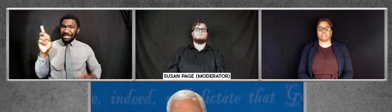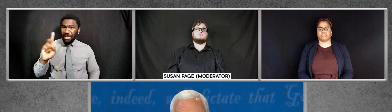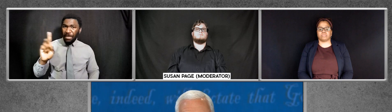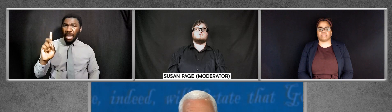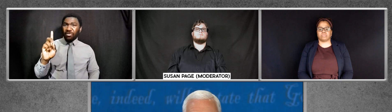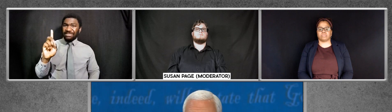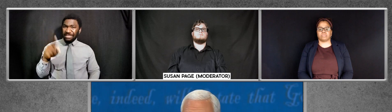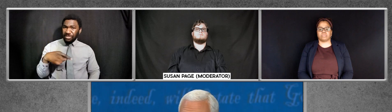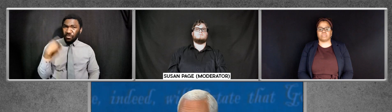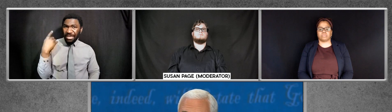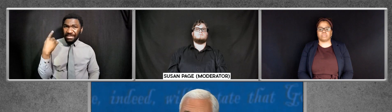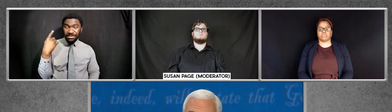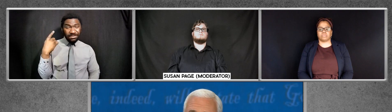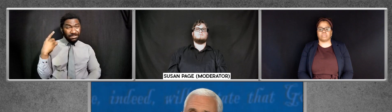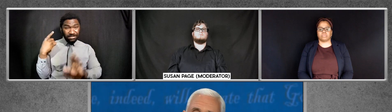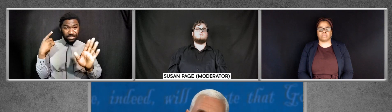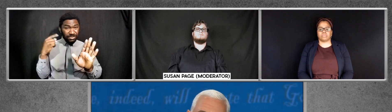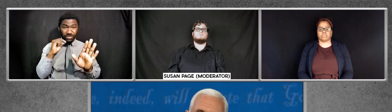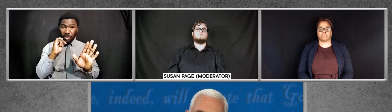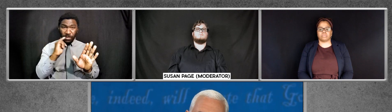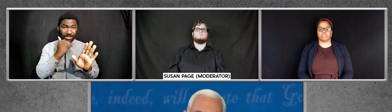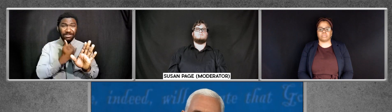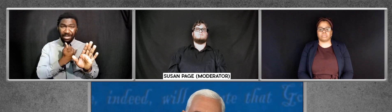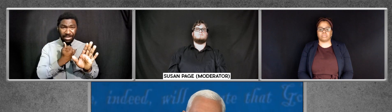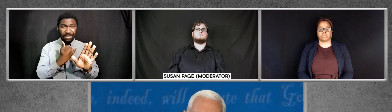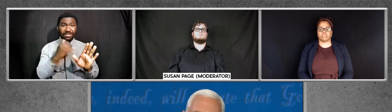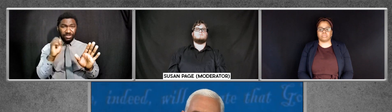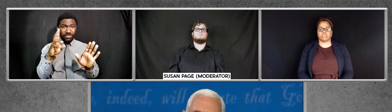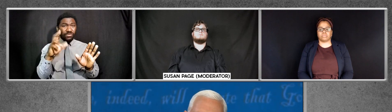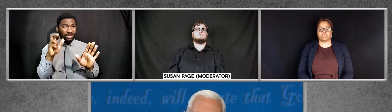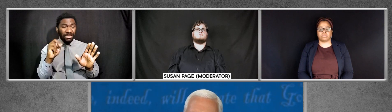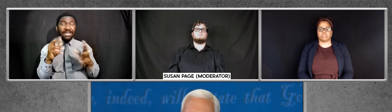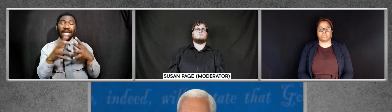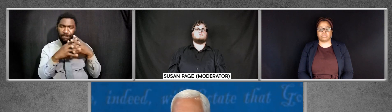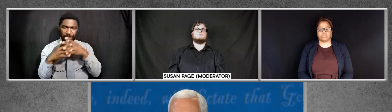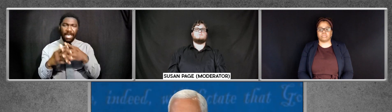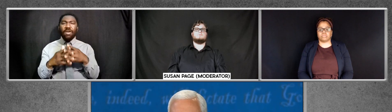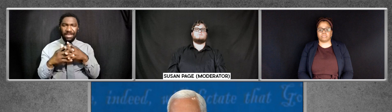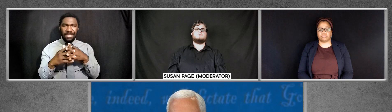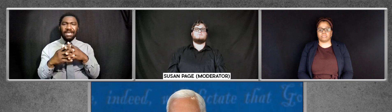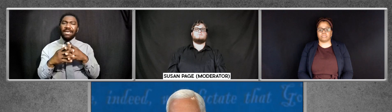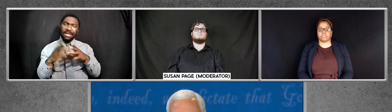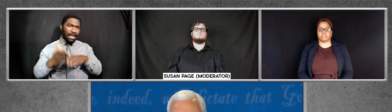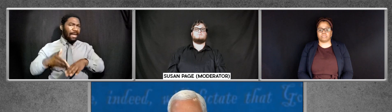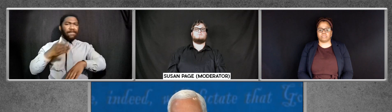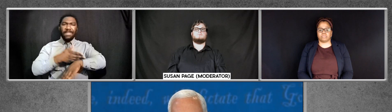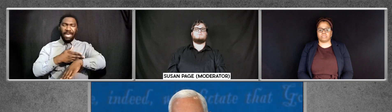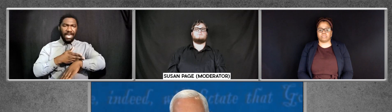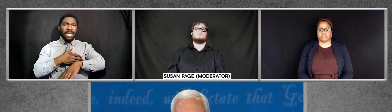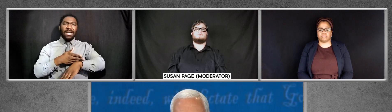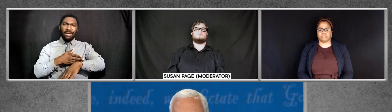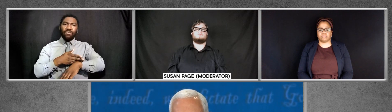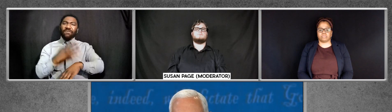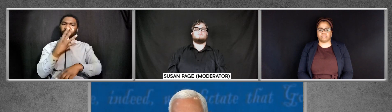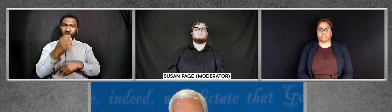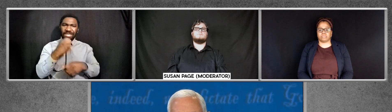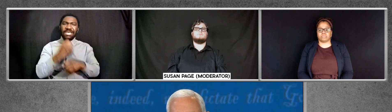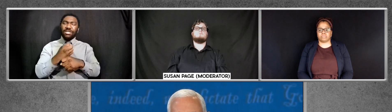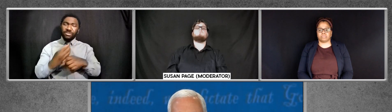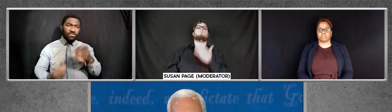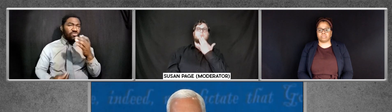Susan. The American economy, the American comeback is on the ballot with 4 more years of growth and